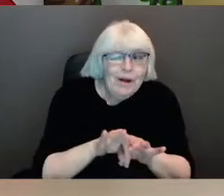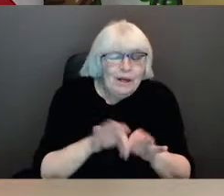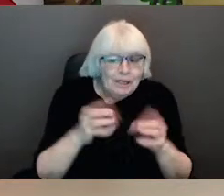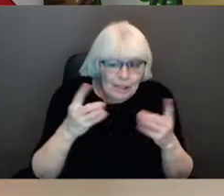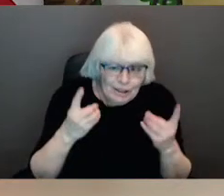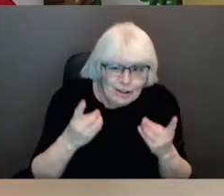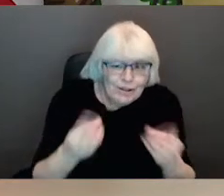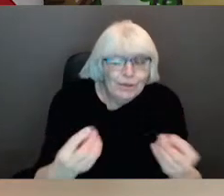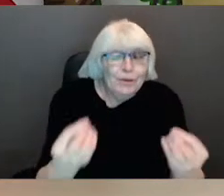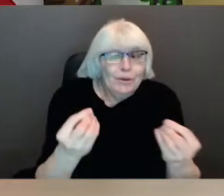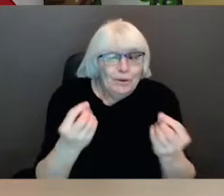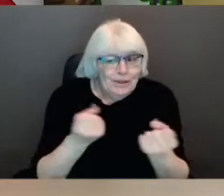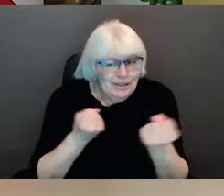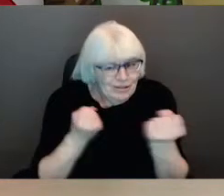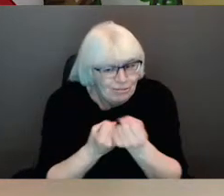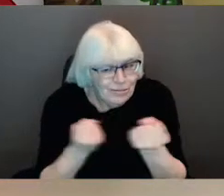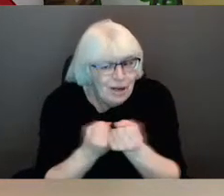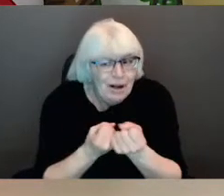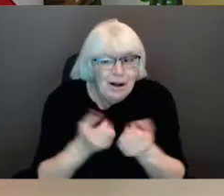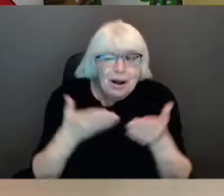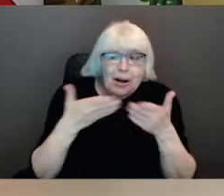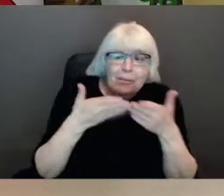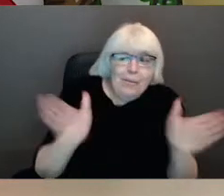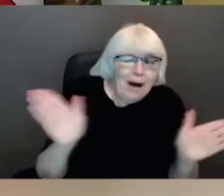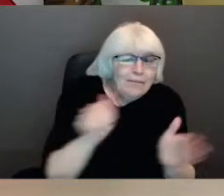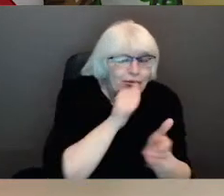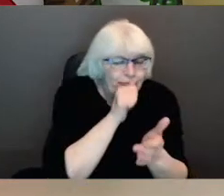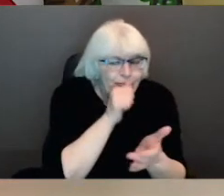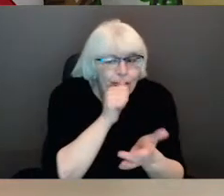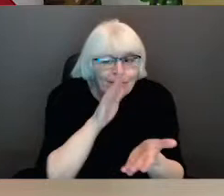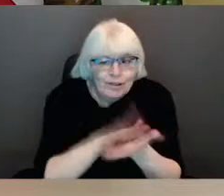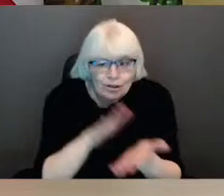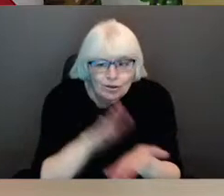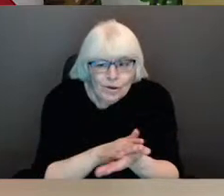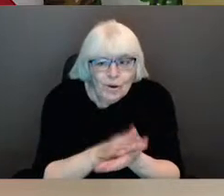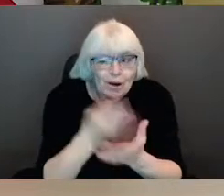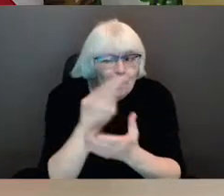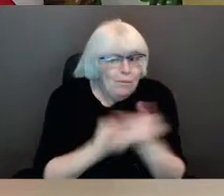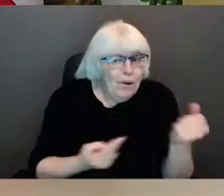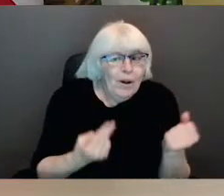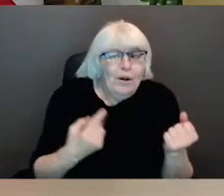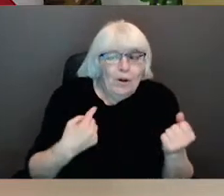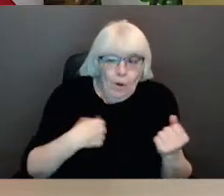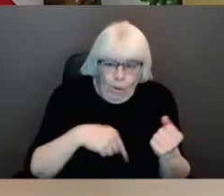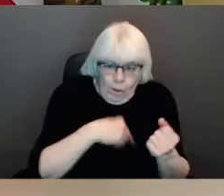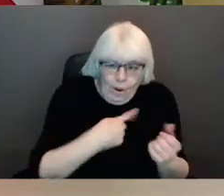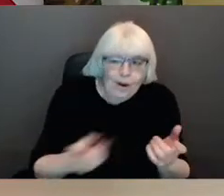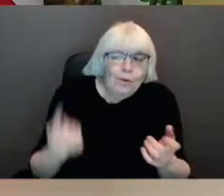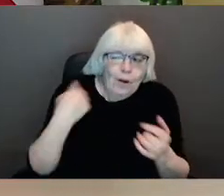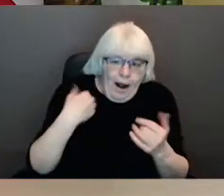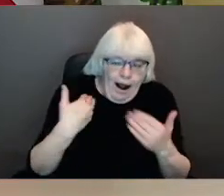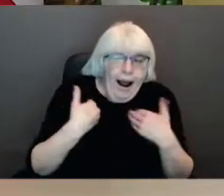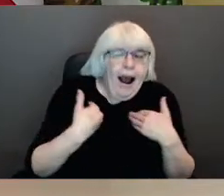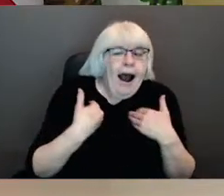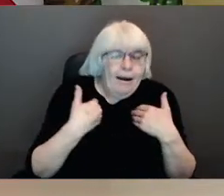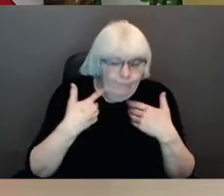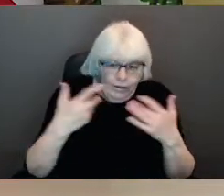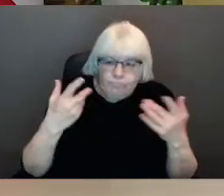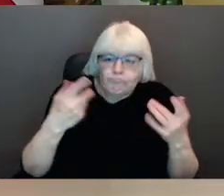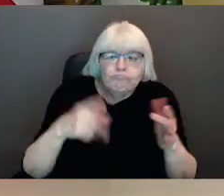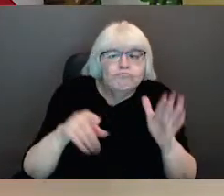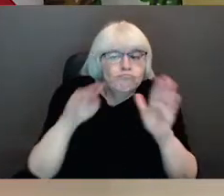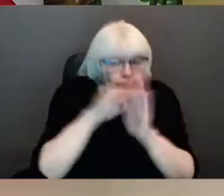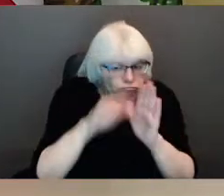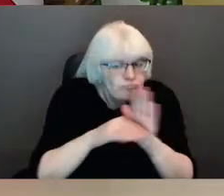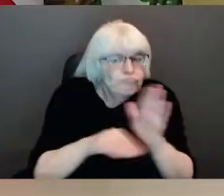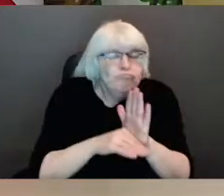private schools. As we outlined last week, there are enhanced measures in place to support the transition back to school, students and staff